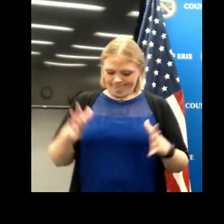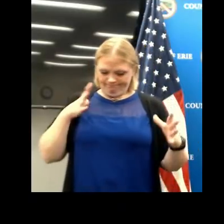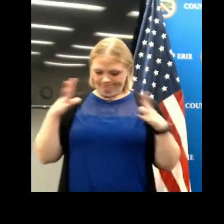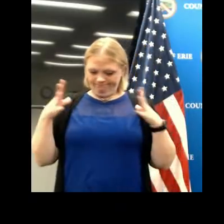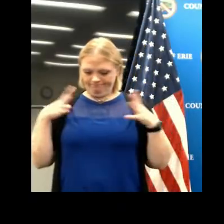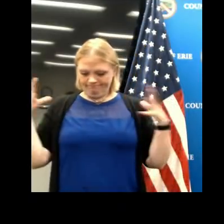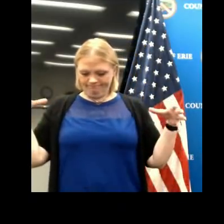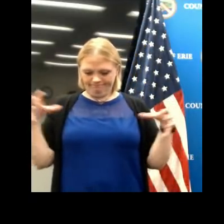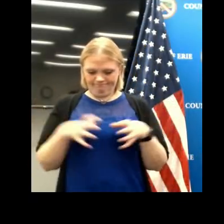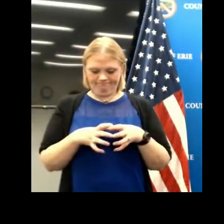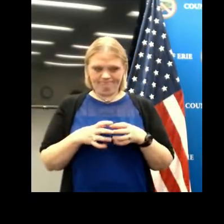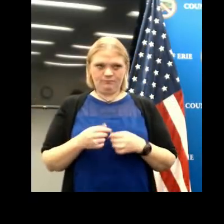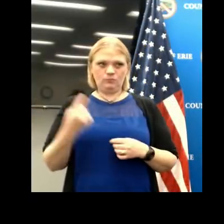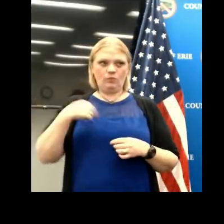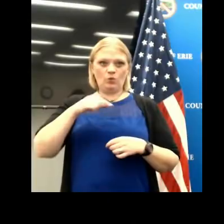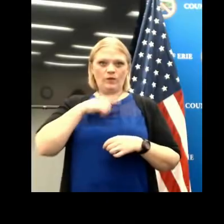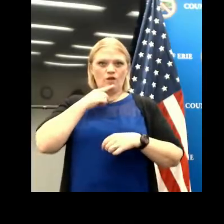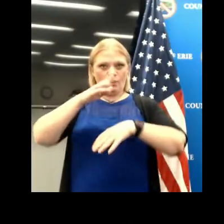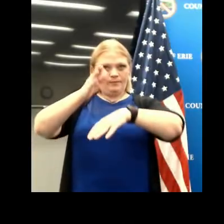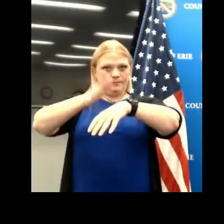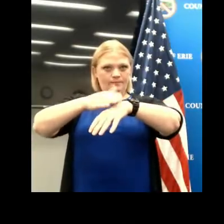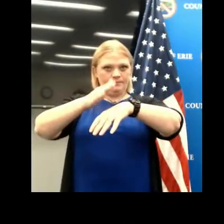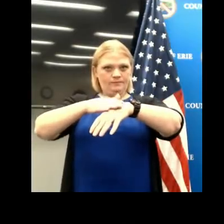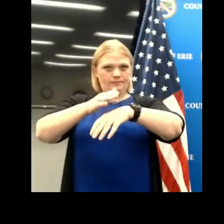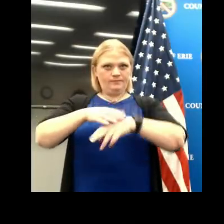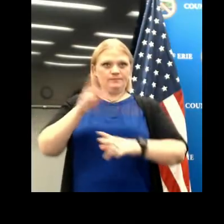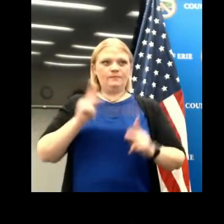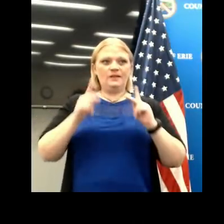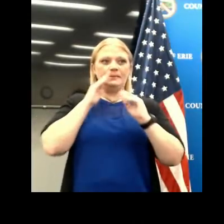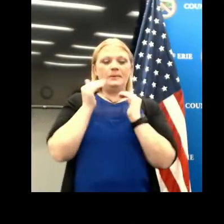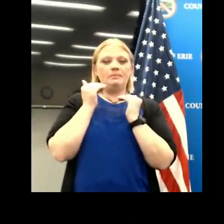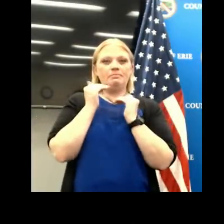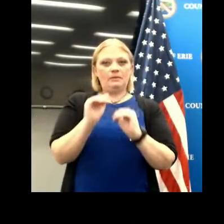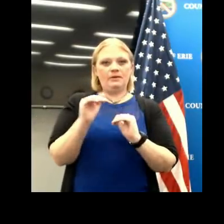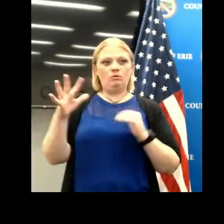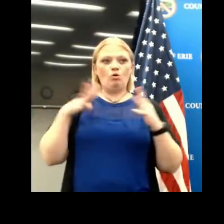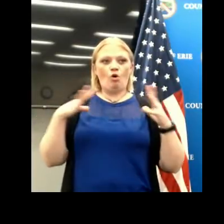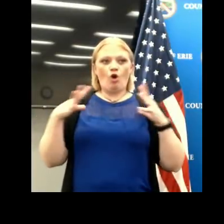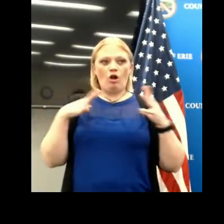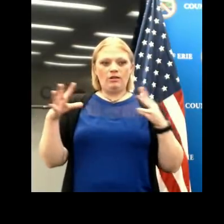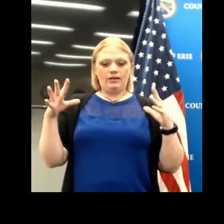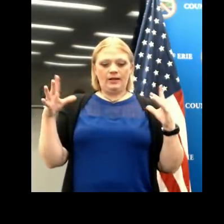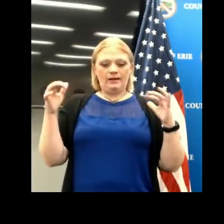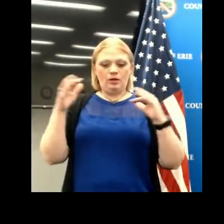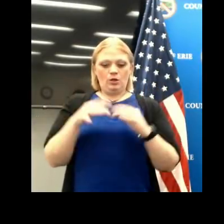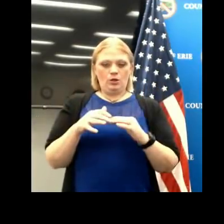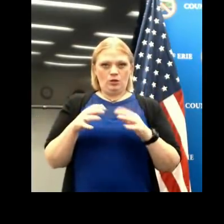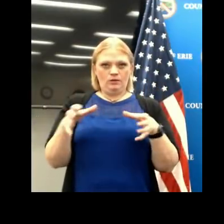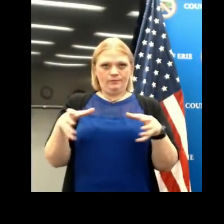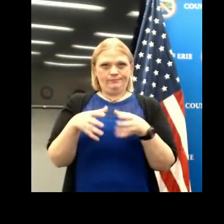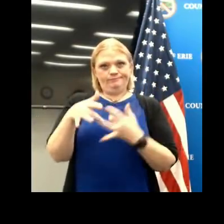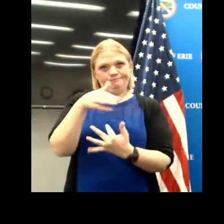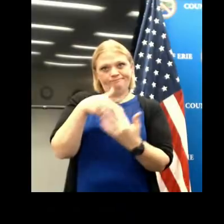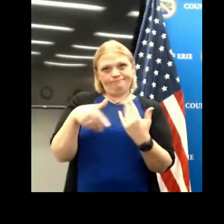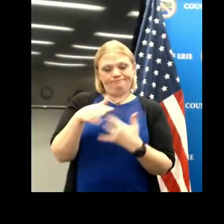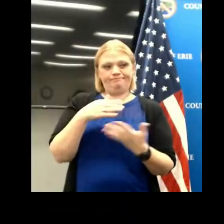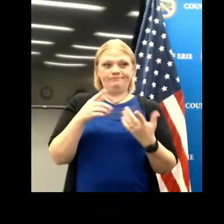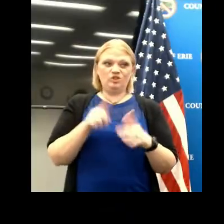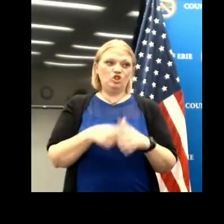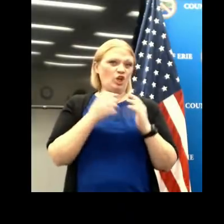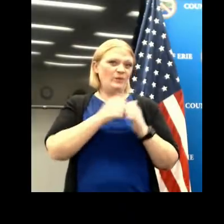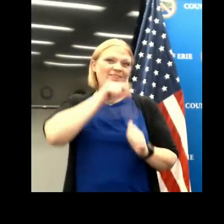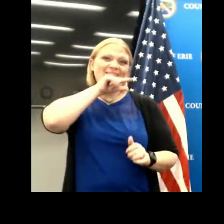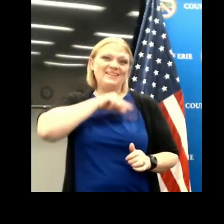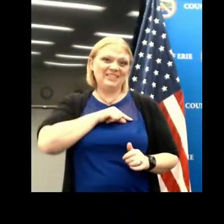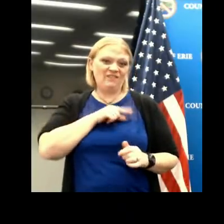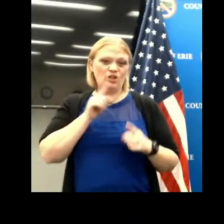gatherings. We are advising the public to limit holiday gatherings, starting with at least Thanksgiving, to only